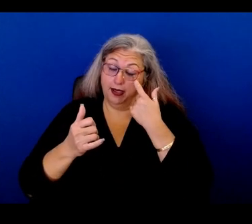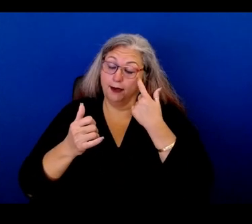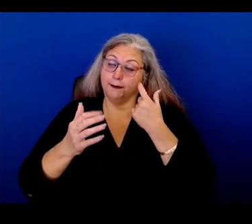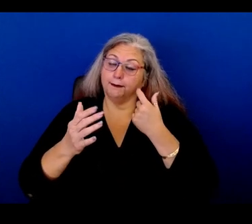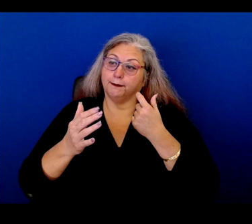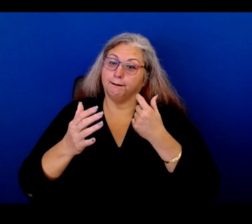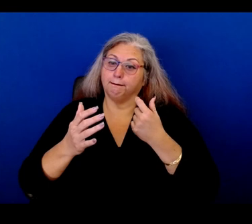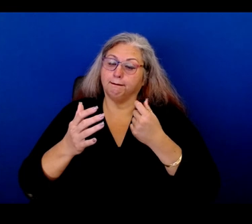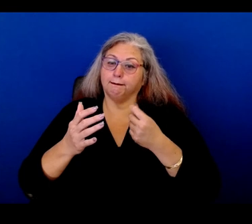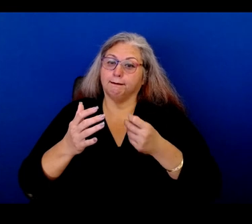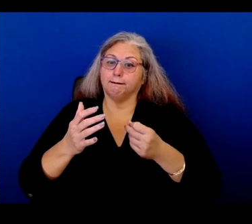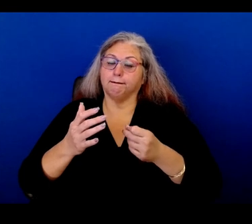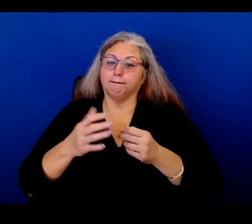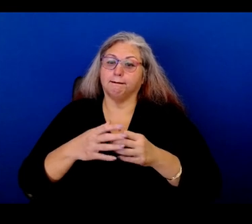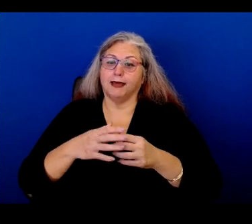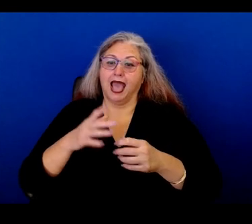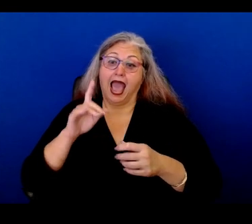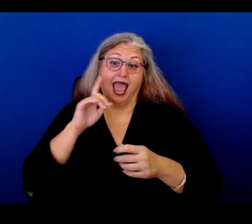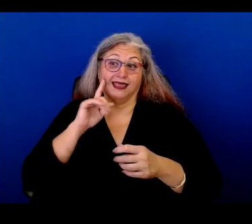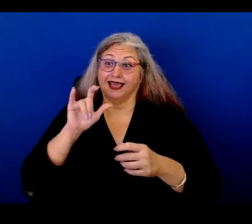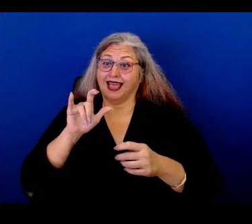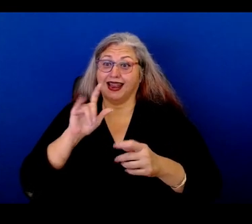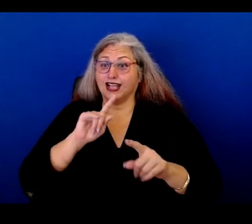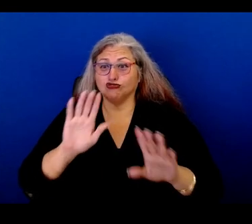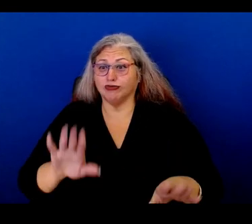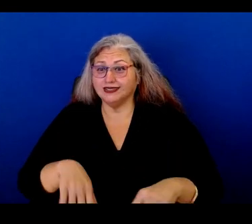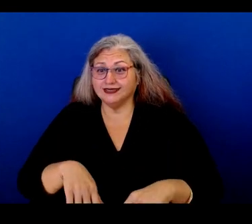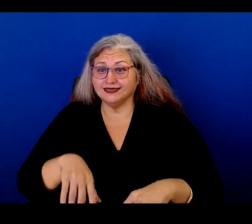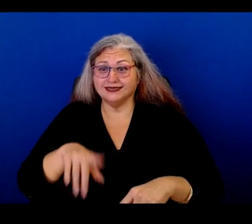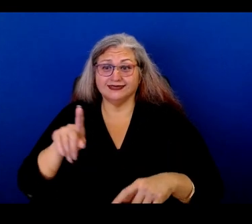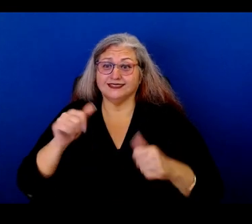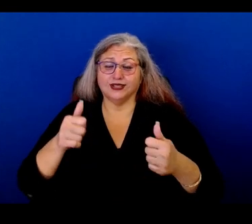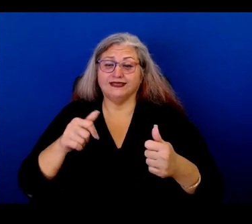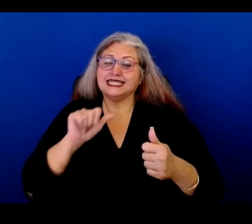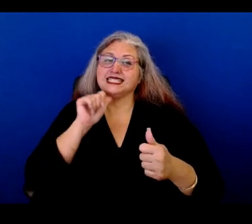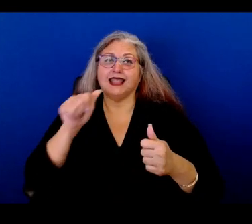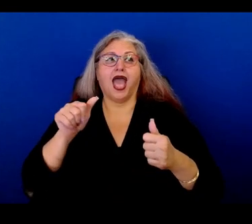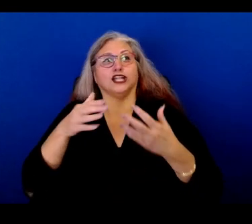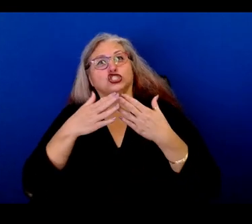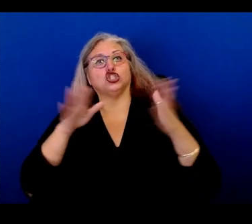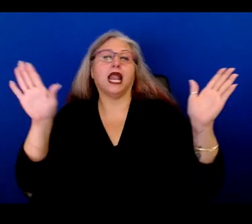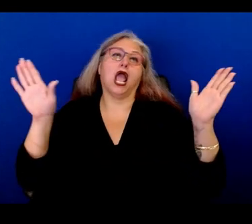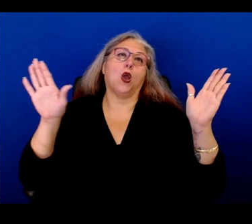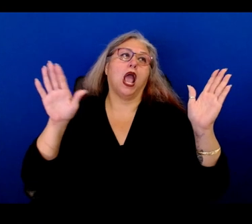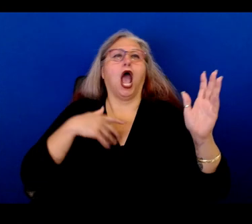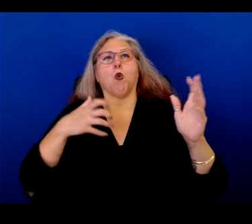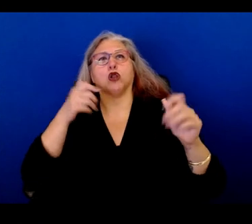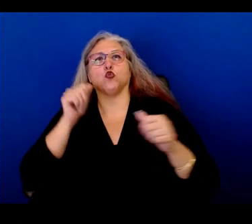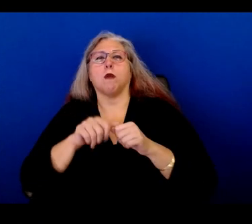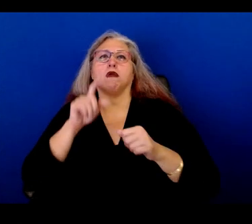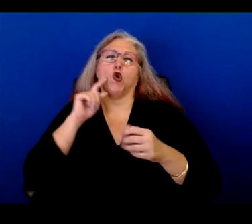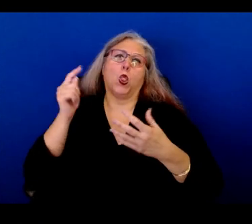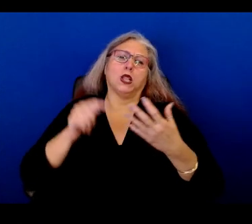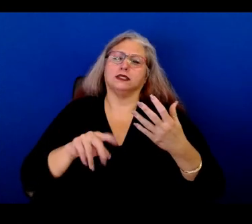I think that's a great answer. I think that's a great answer. That it's not a generic, I want to be remembered for this. It's actually,